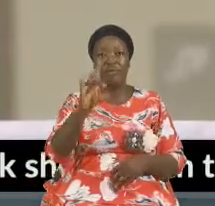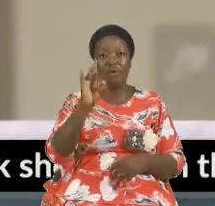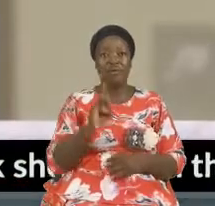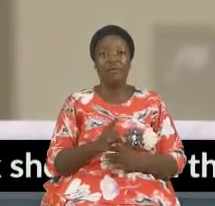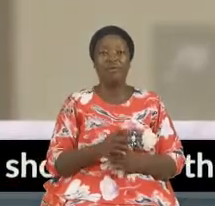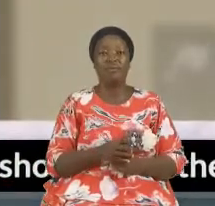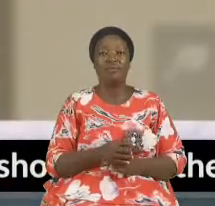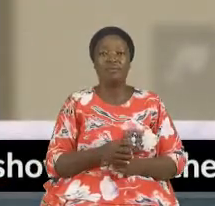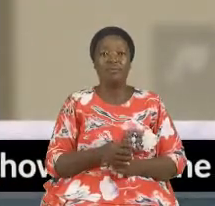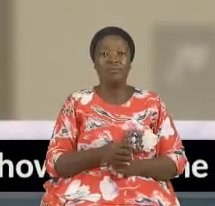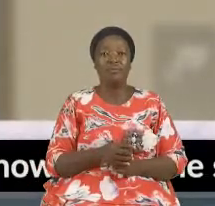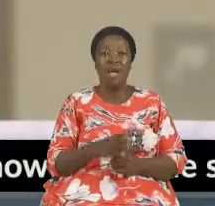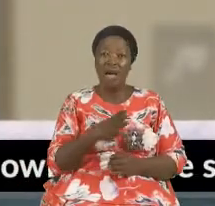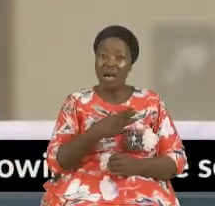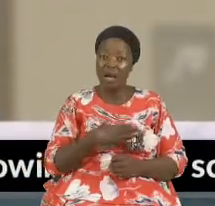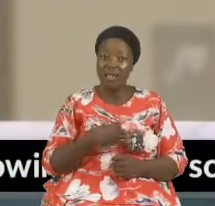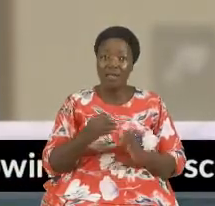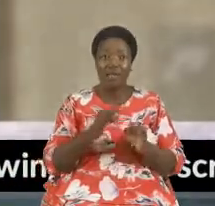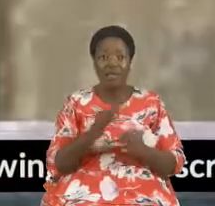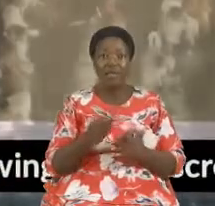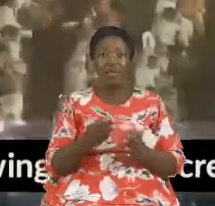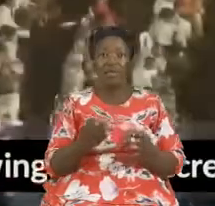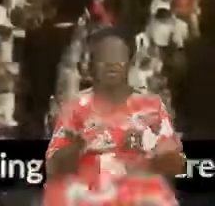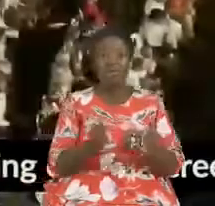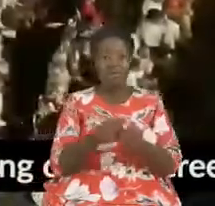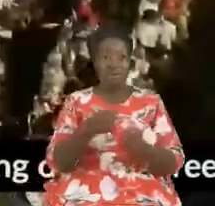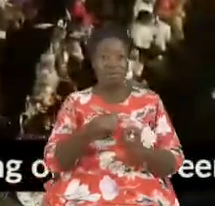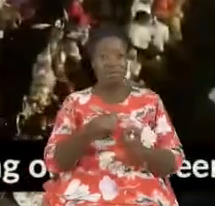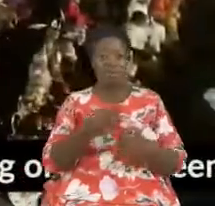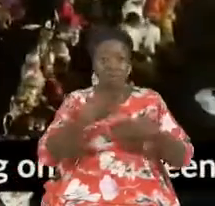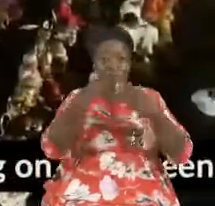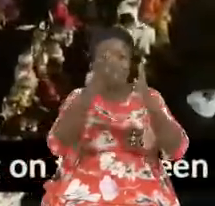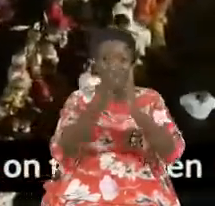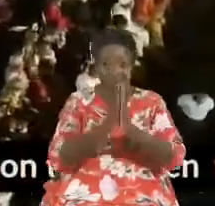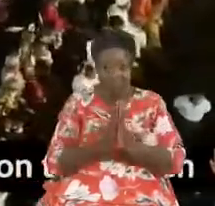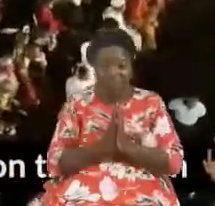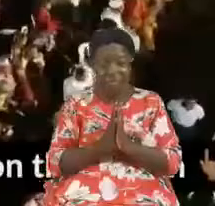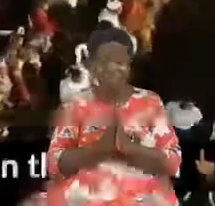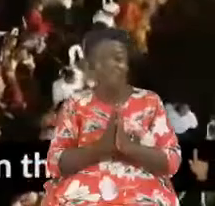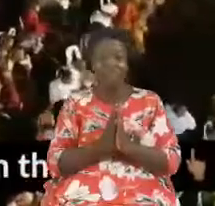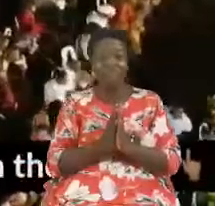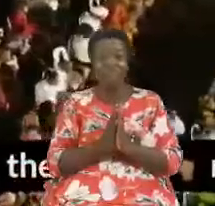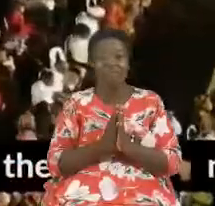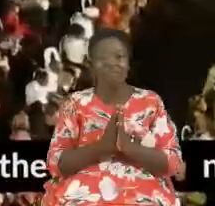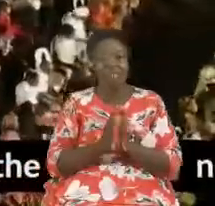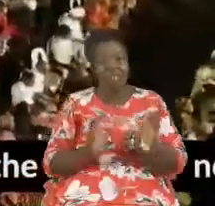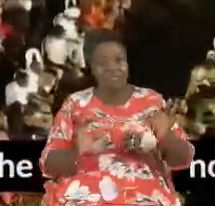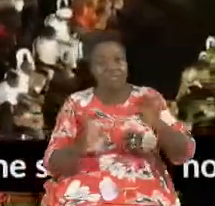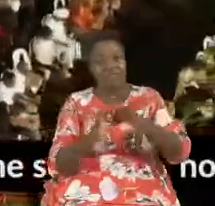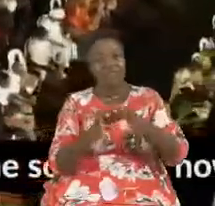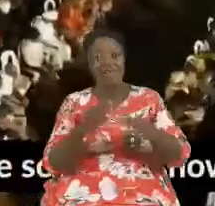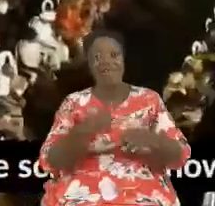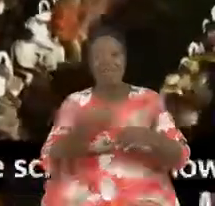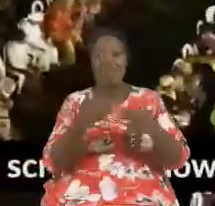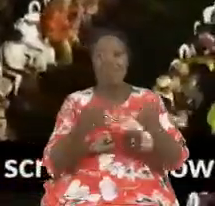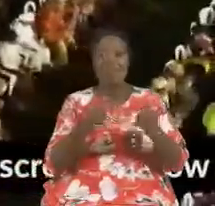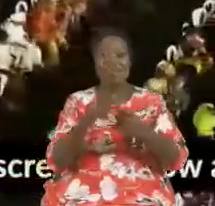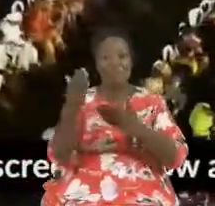power. Anywhere you are, you'll be located. And if you are with me, say amen. Amen.